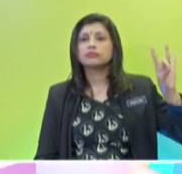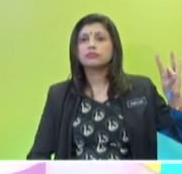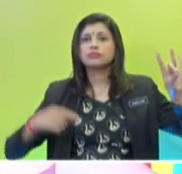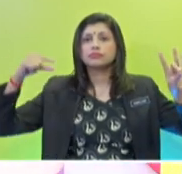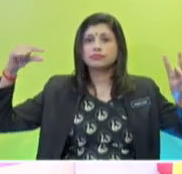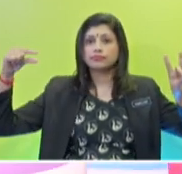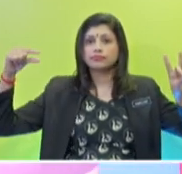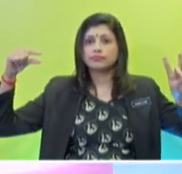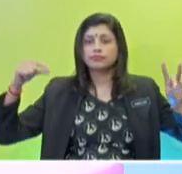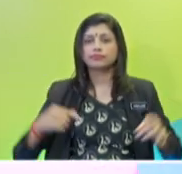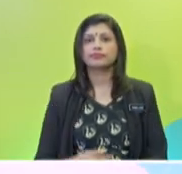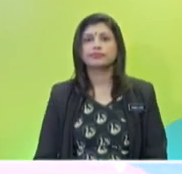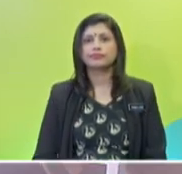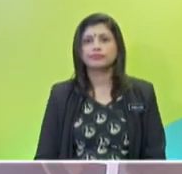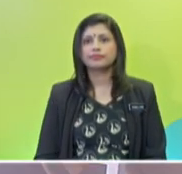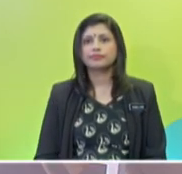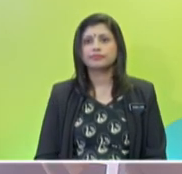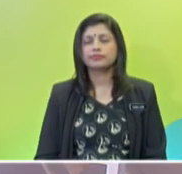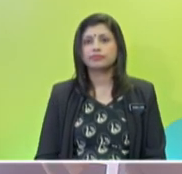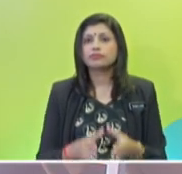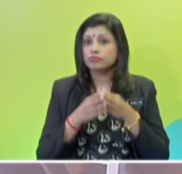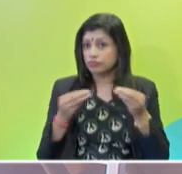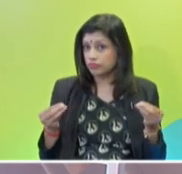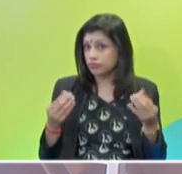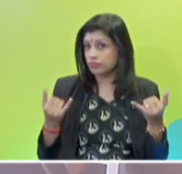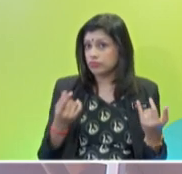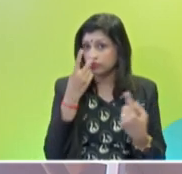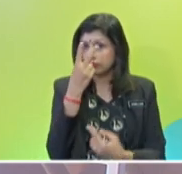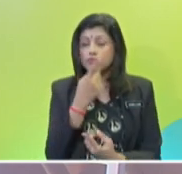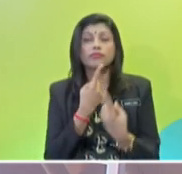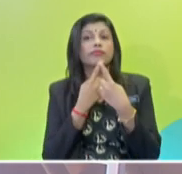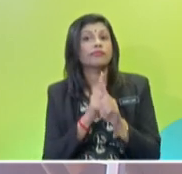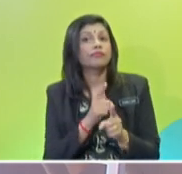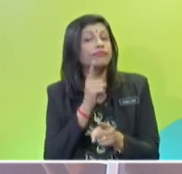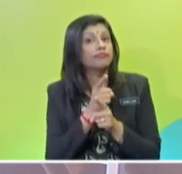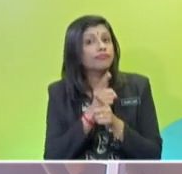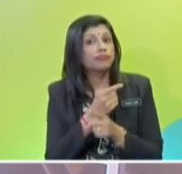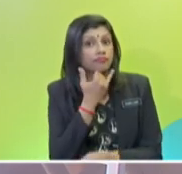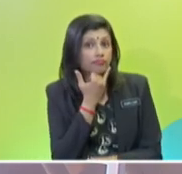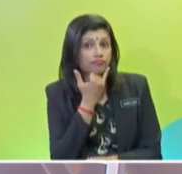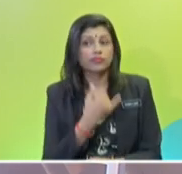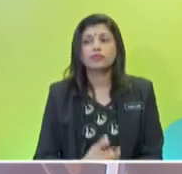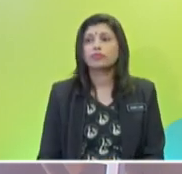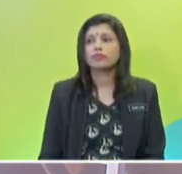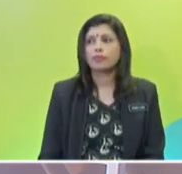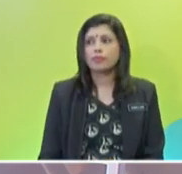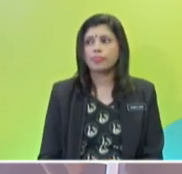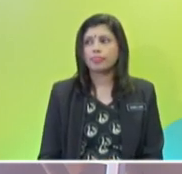G. Okay. Now it is time for us to check the answers. All right. Whether our pupils have got the correct answers or